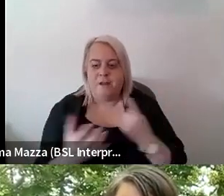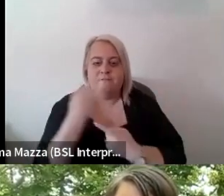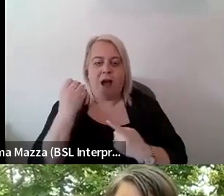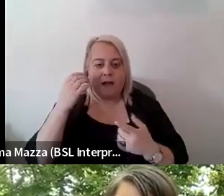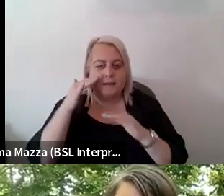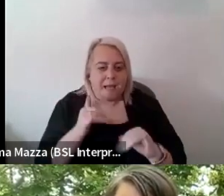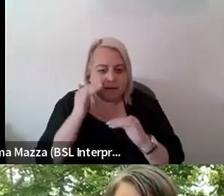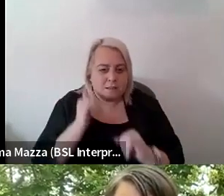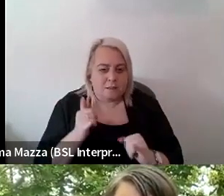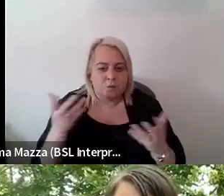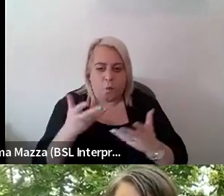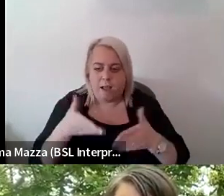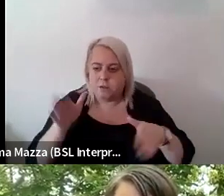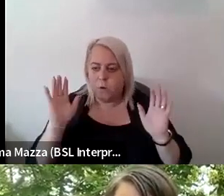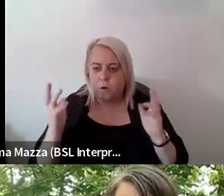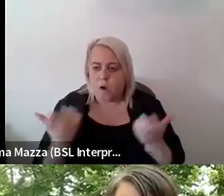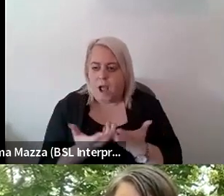testers?